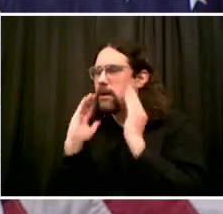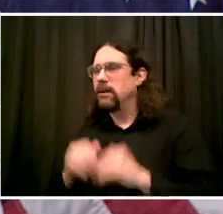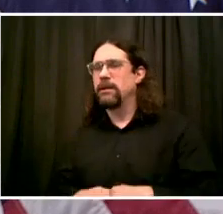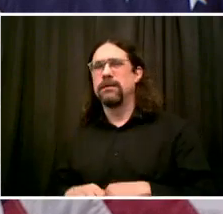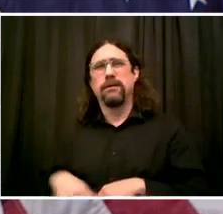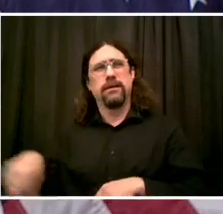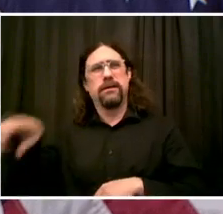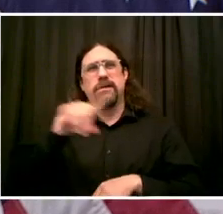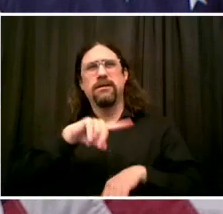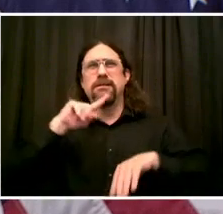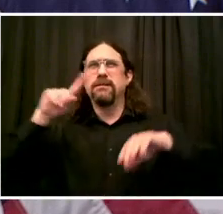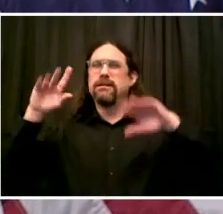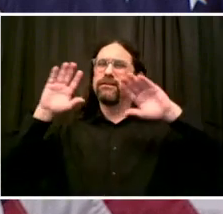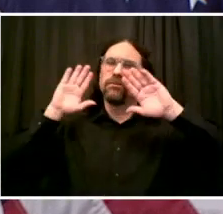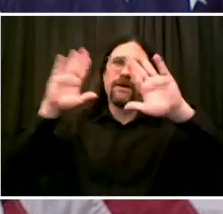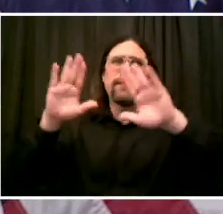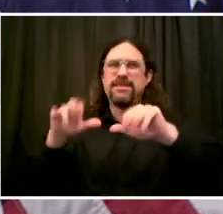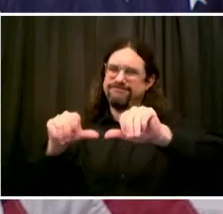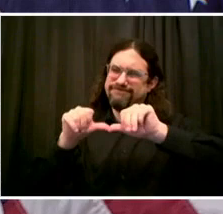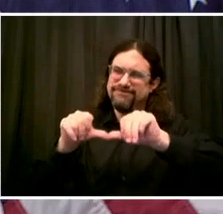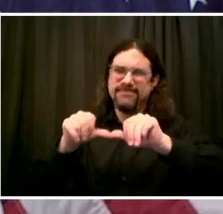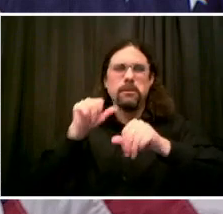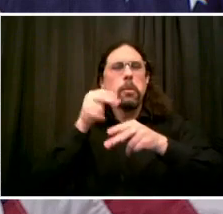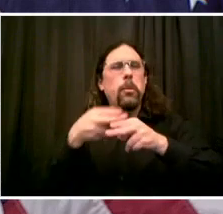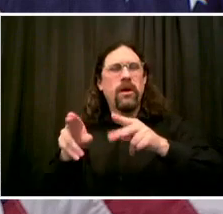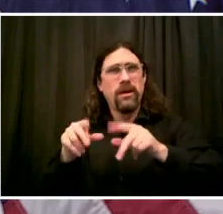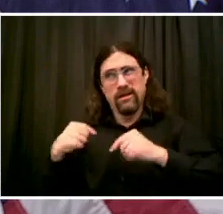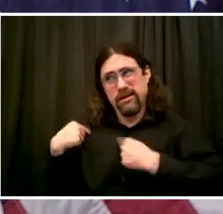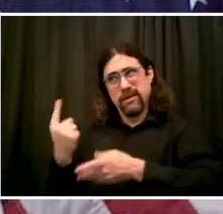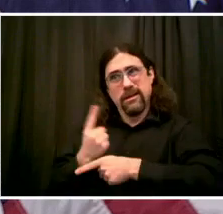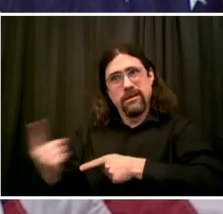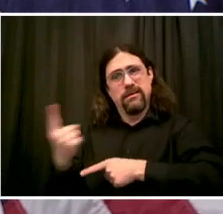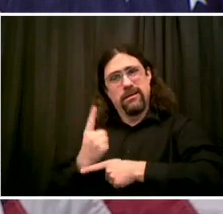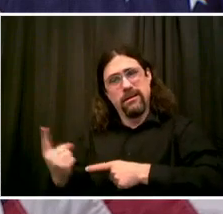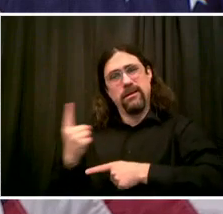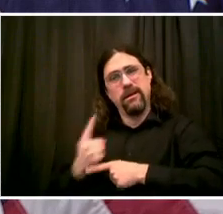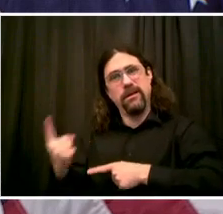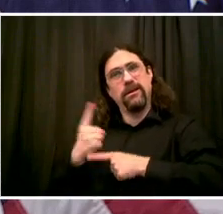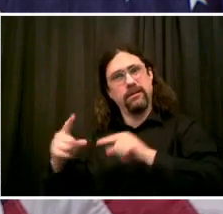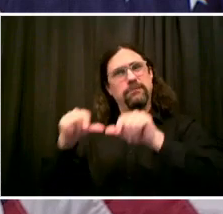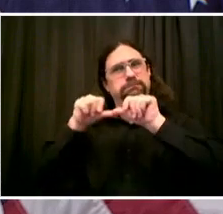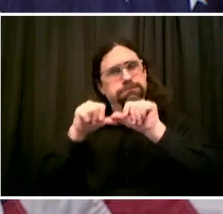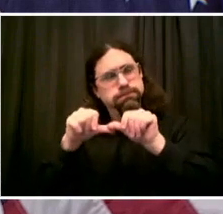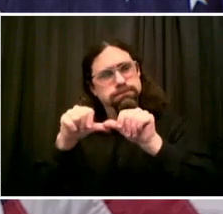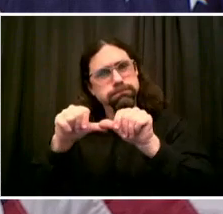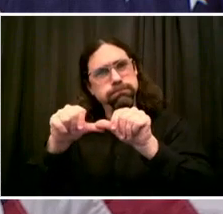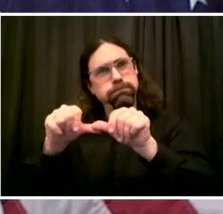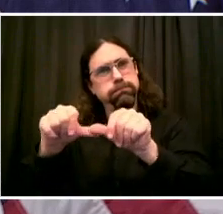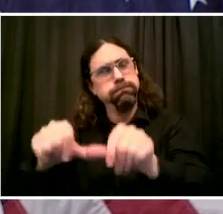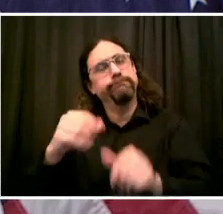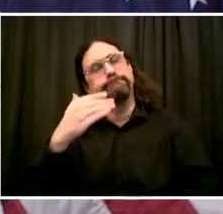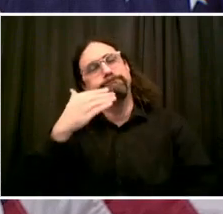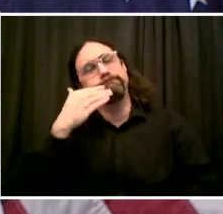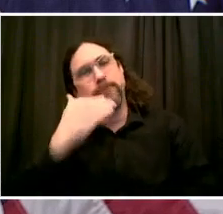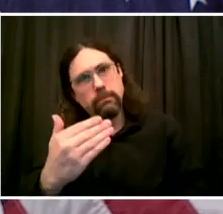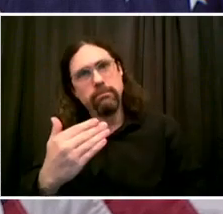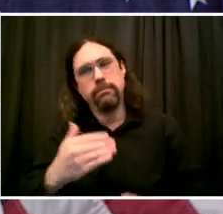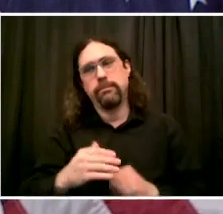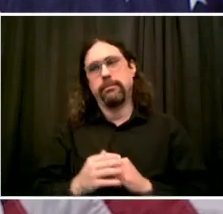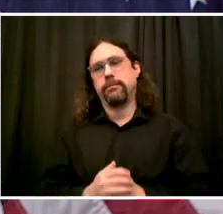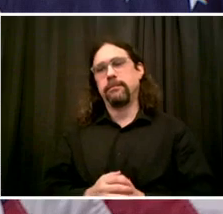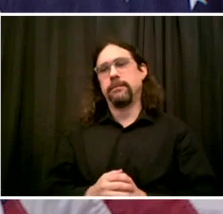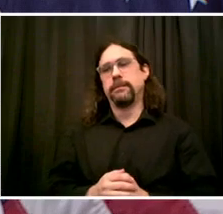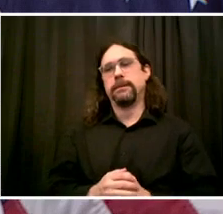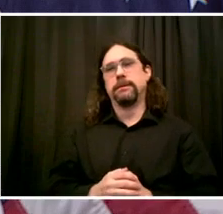discipline. So we have talked about how that has given us now a chance, having done a lot to get